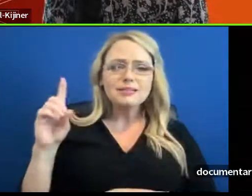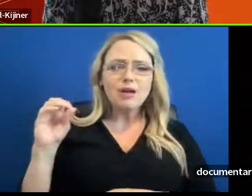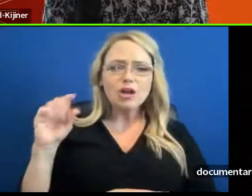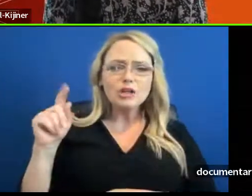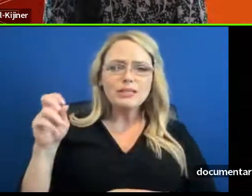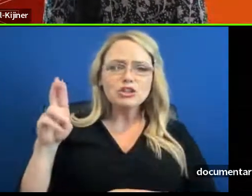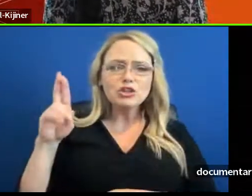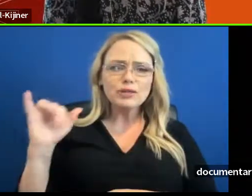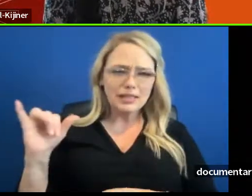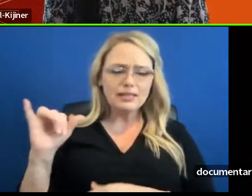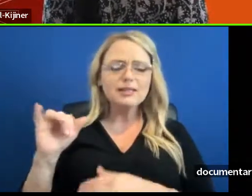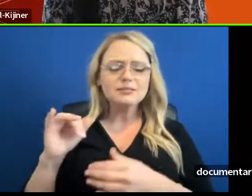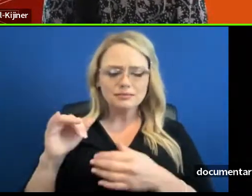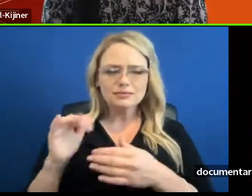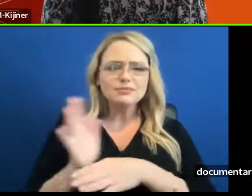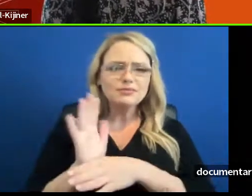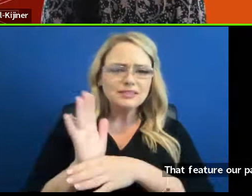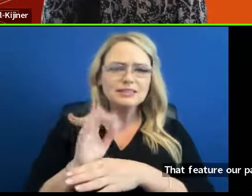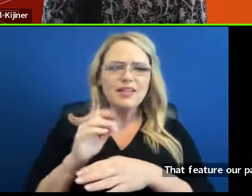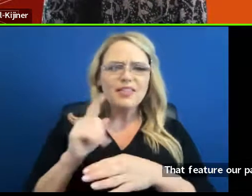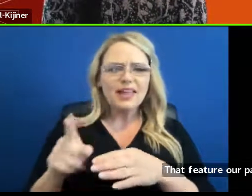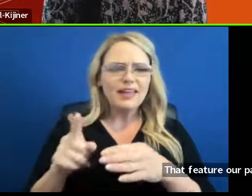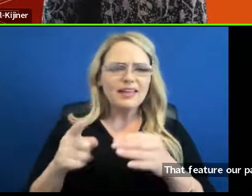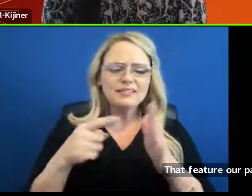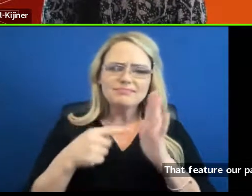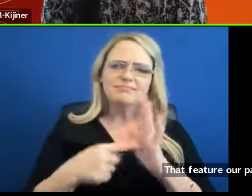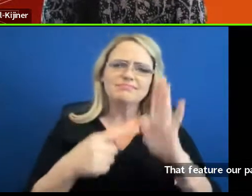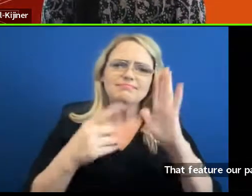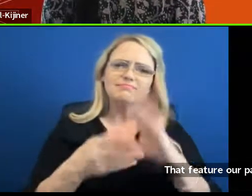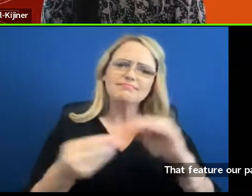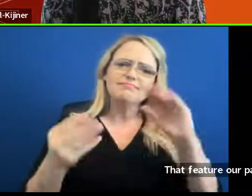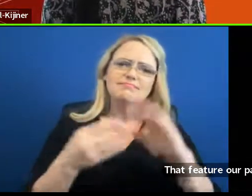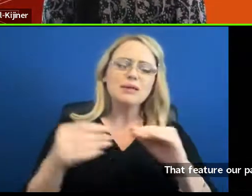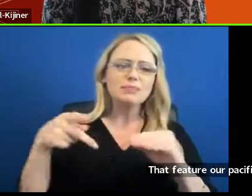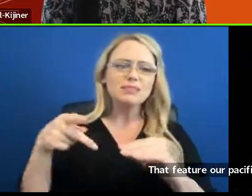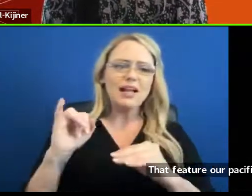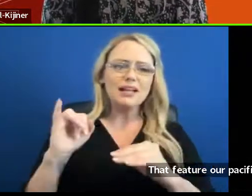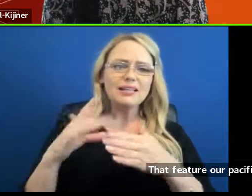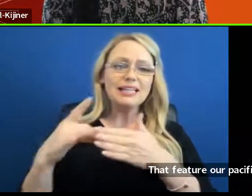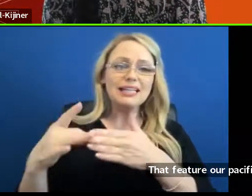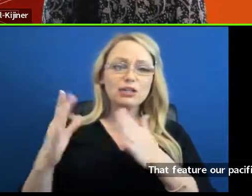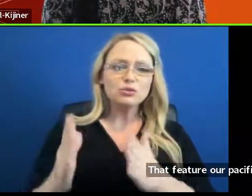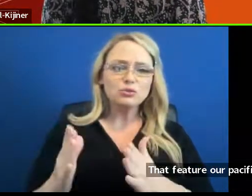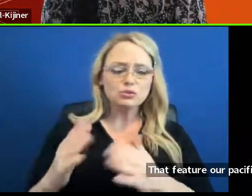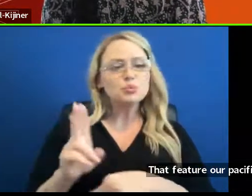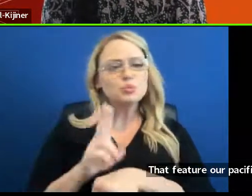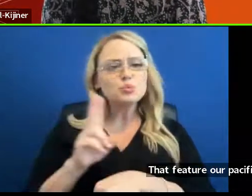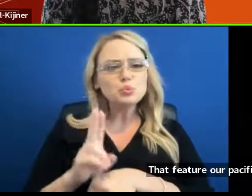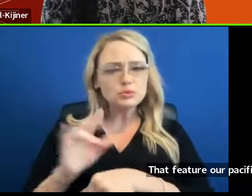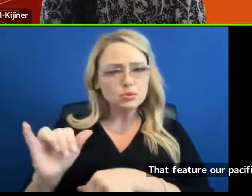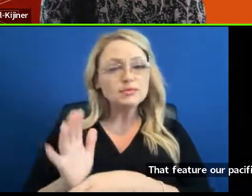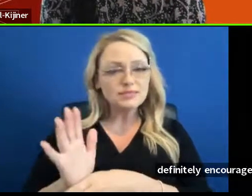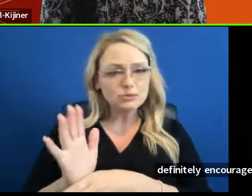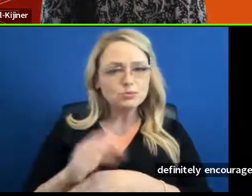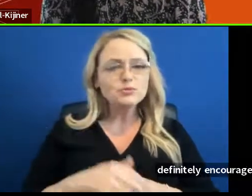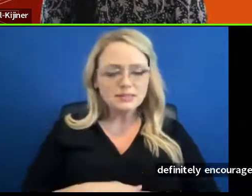Pacific Islander leaders, and I would definitely encourage them to be using those. And